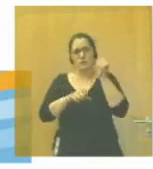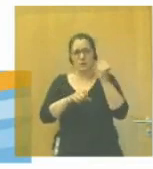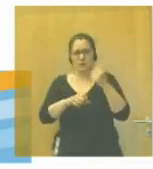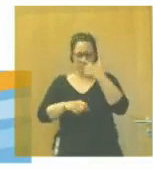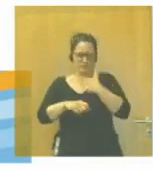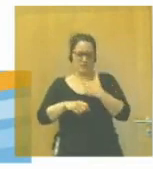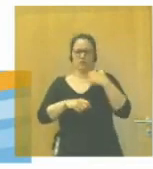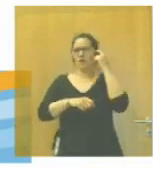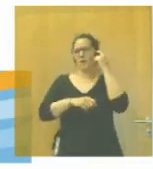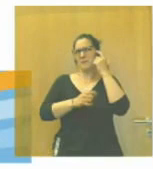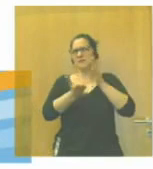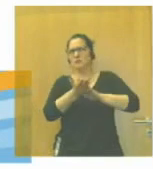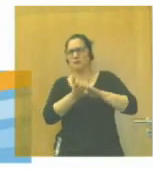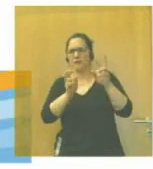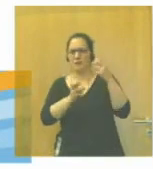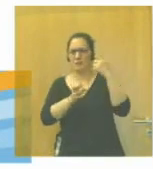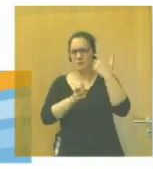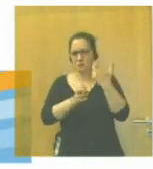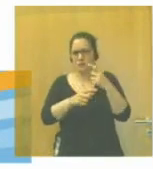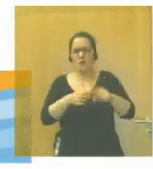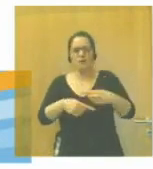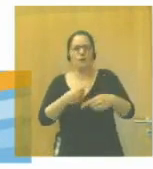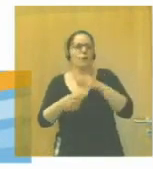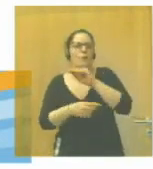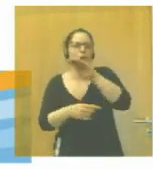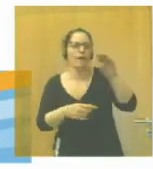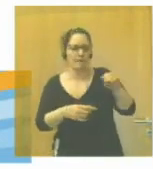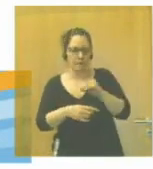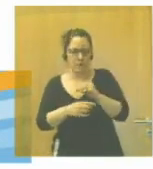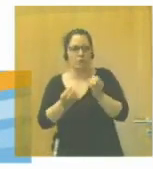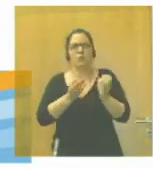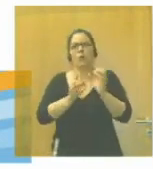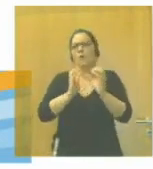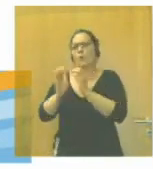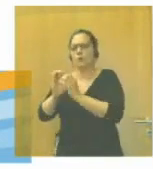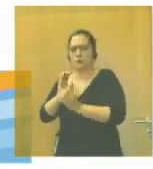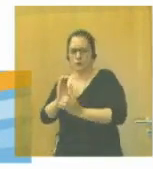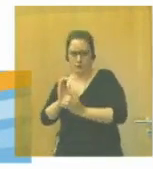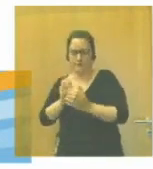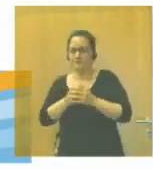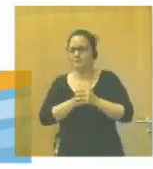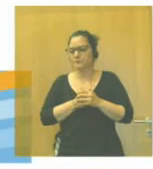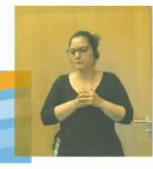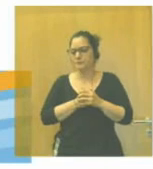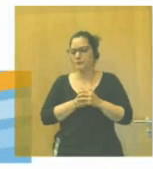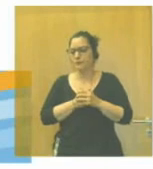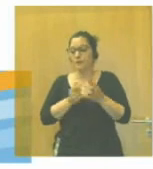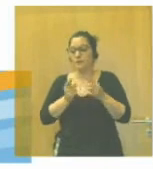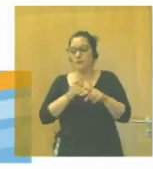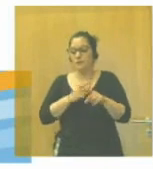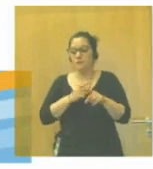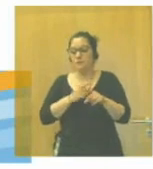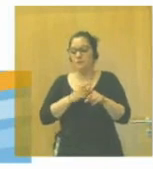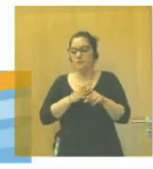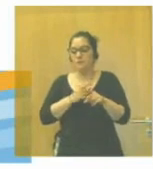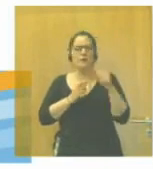So I also wanted to acknowledge how the media talks about suicide is incredibly important. That's how most of us get our news. And